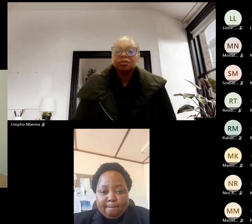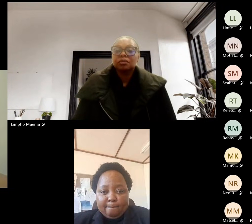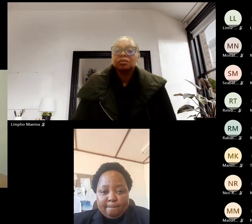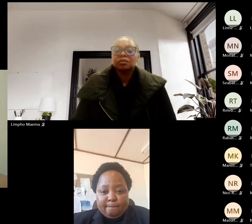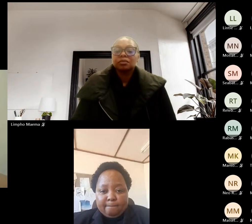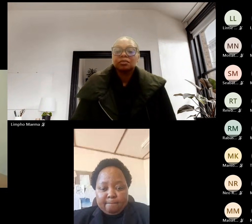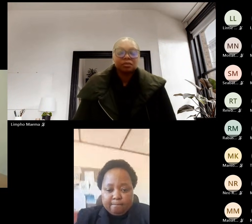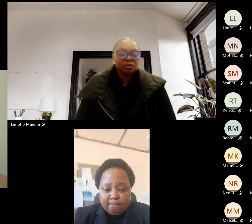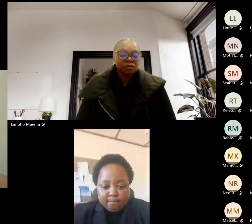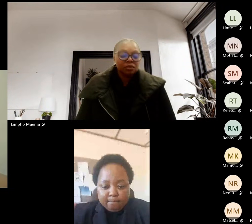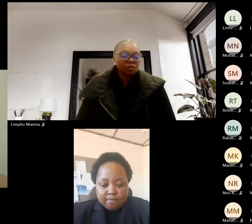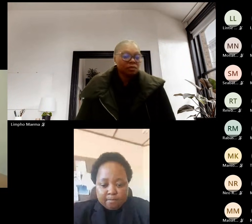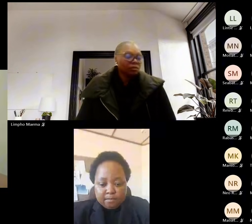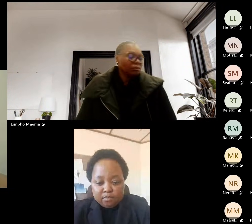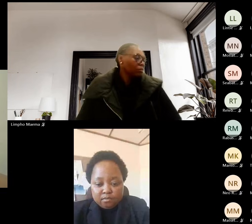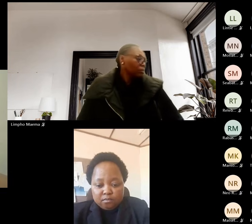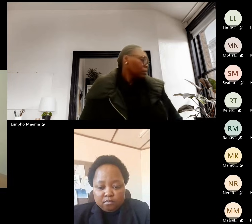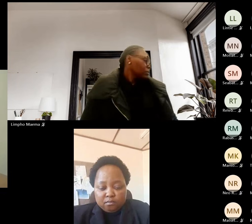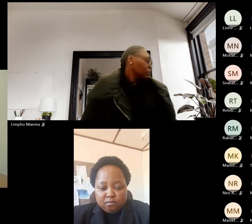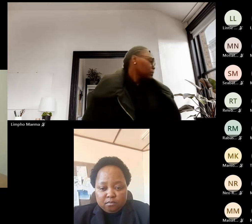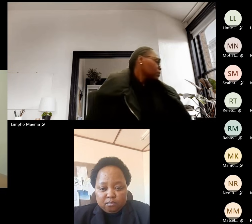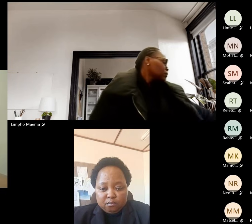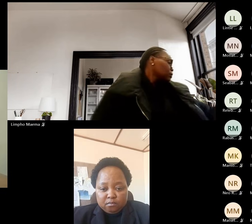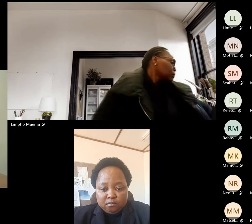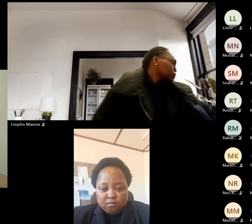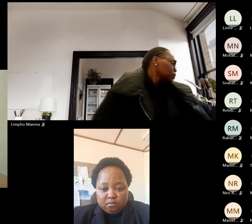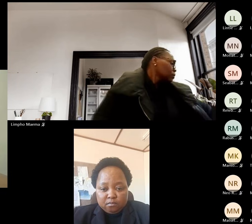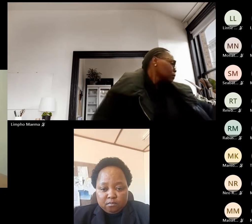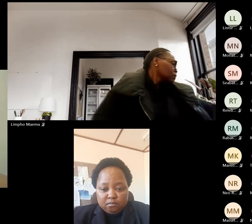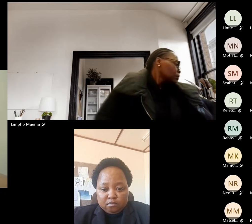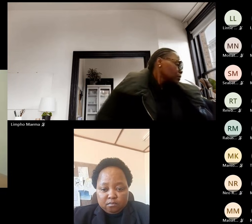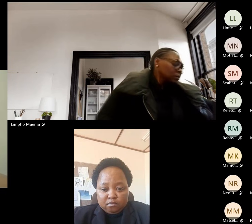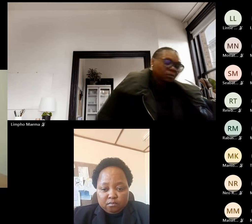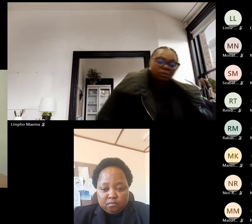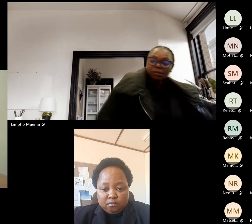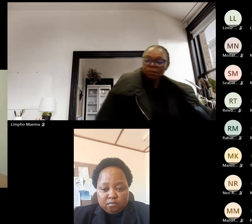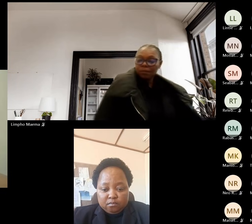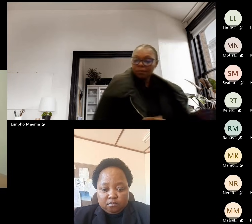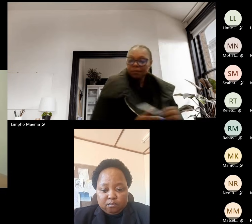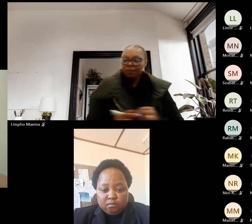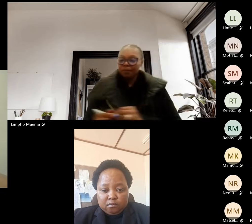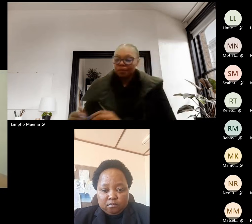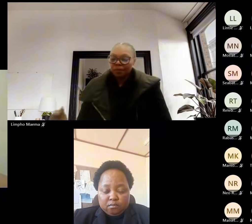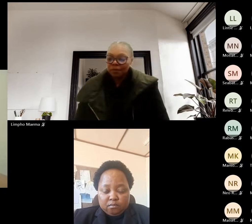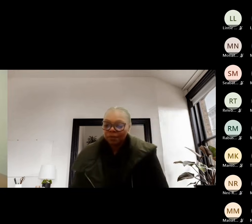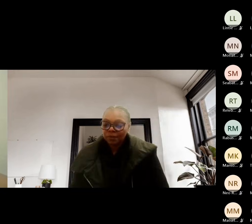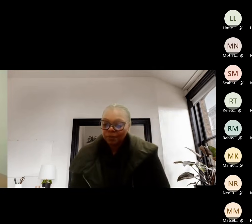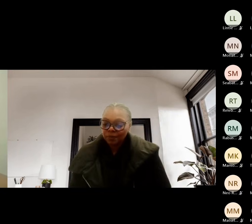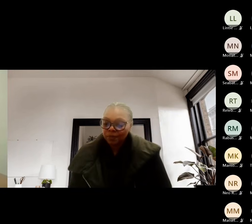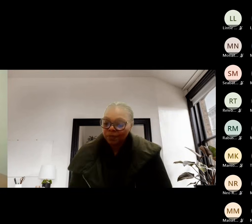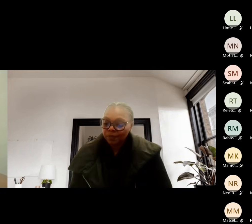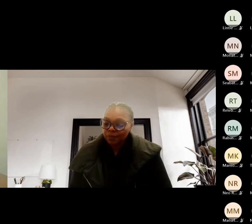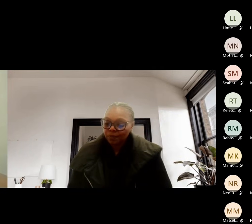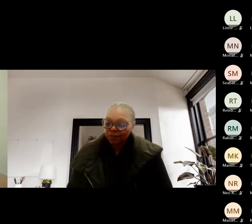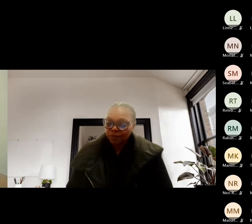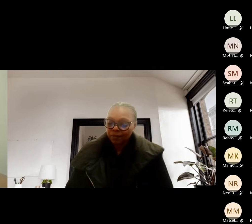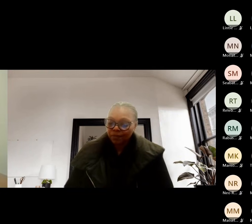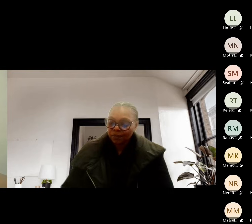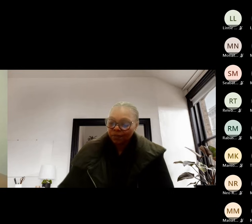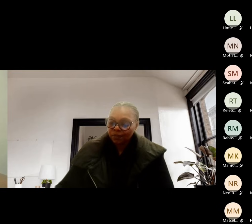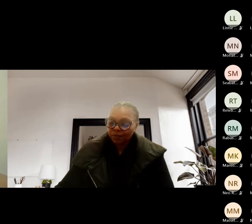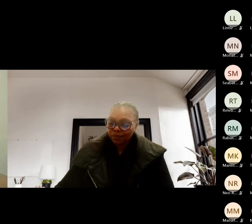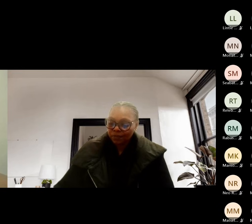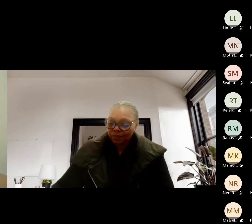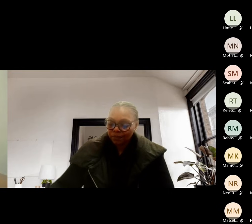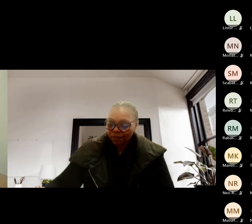much, Ndate Mahele. We have taken note of you joining us. I was just going to go through a